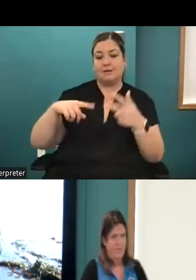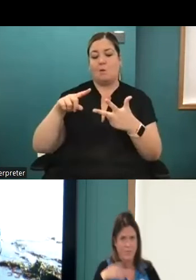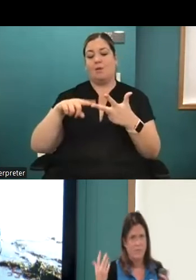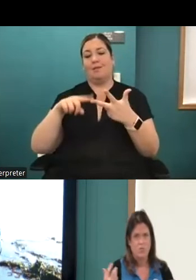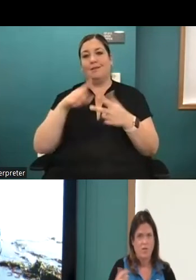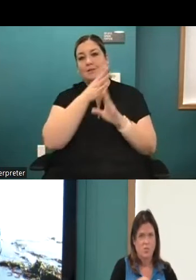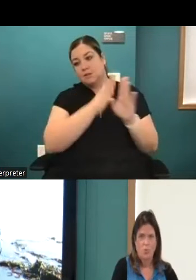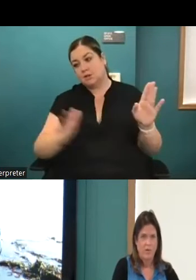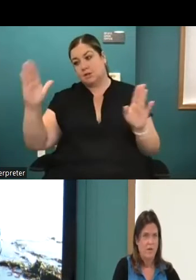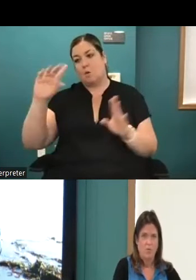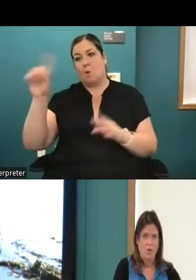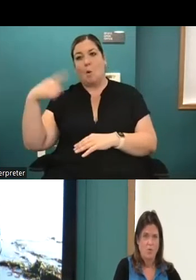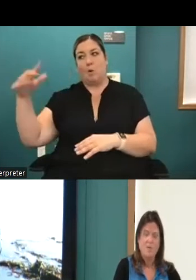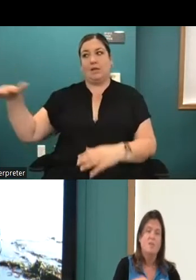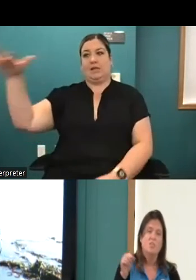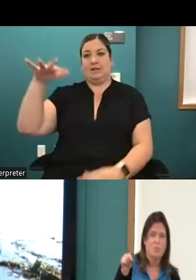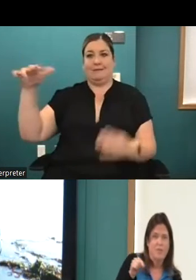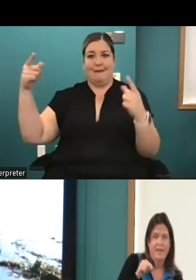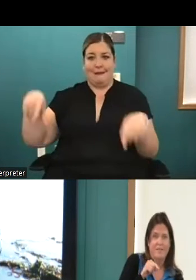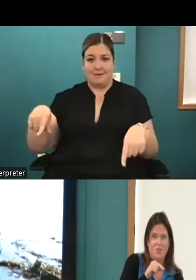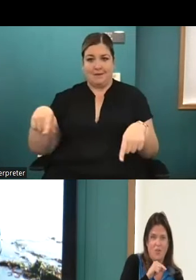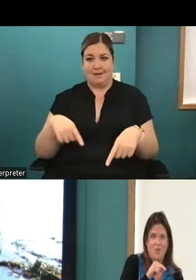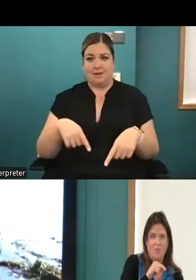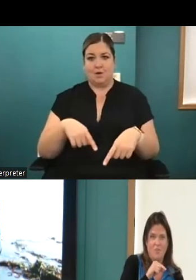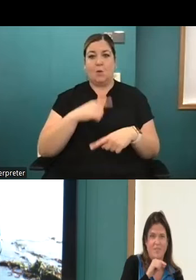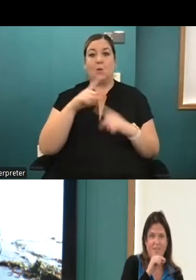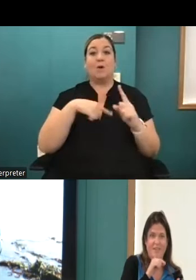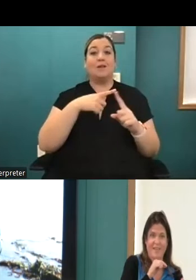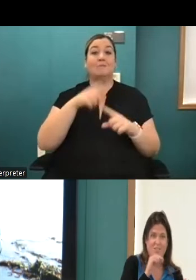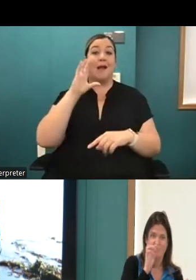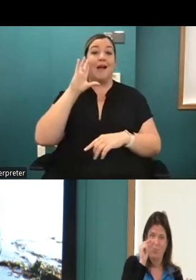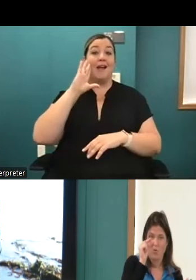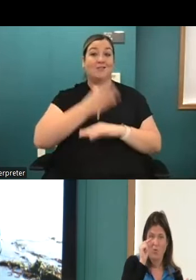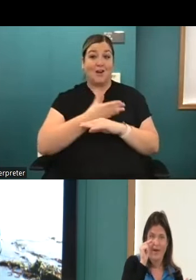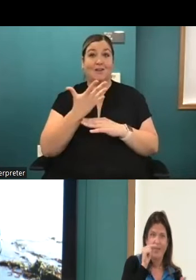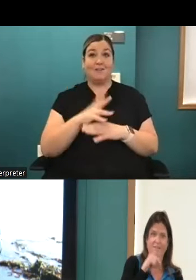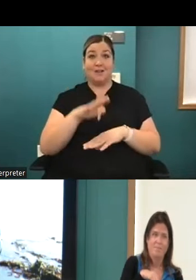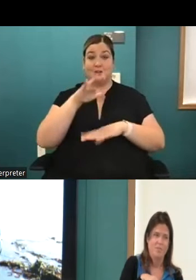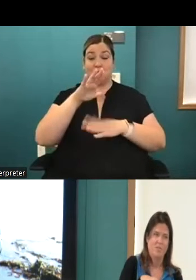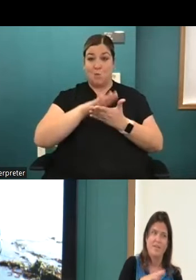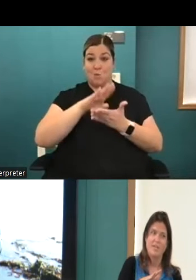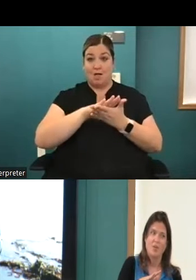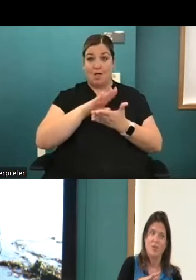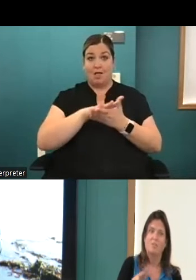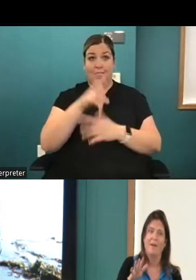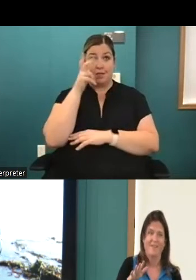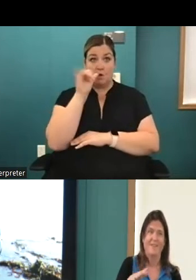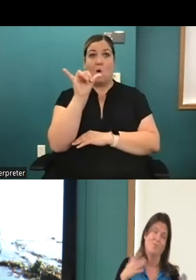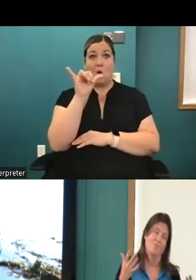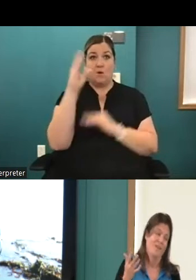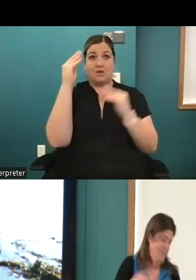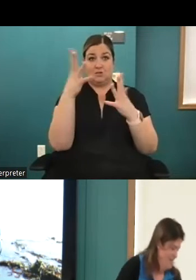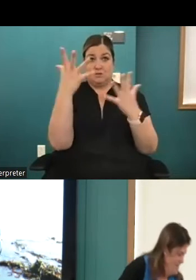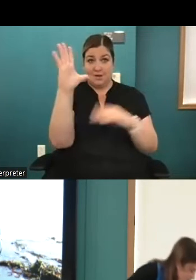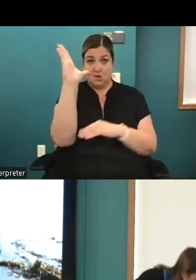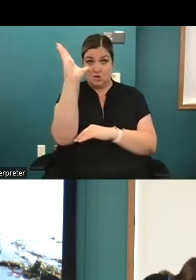they'd be done with instruction and working on their own, she would like turn on her music and just be real quiet, which I didn't encourage, but